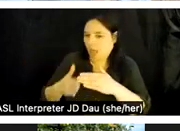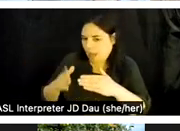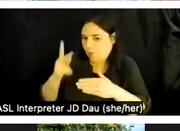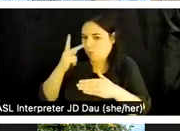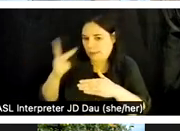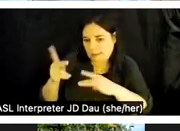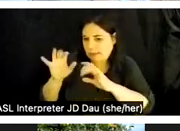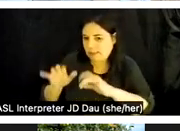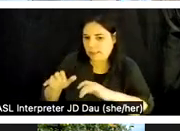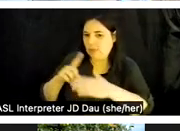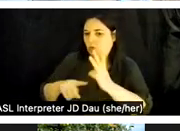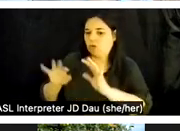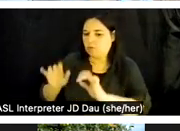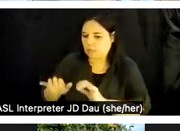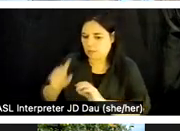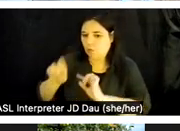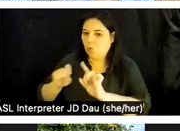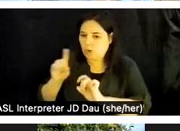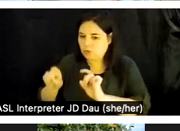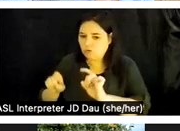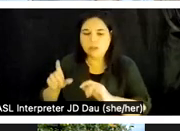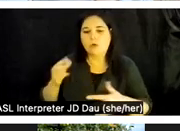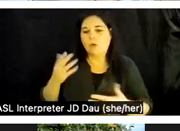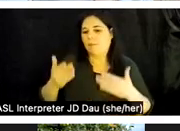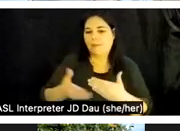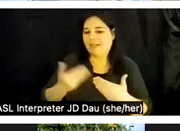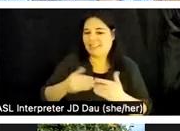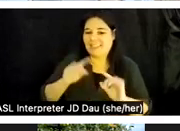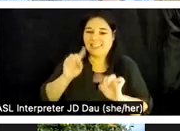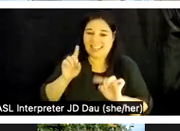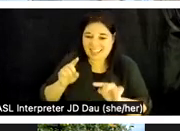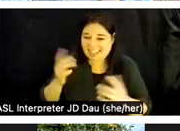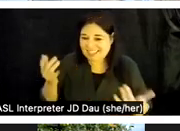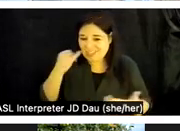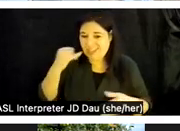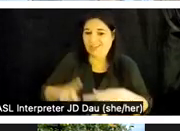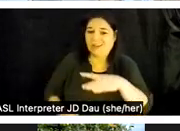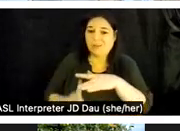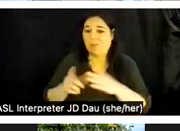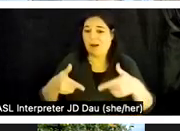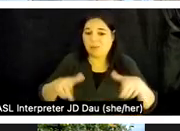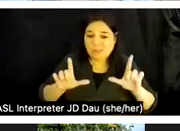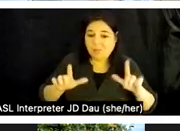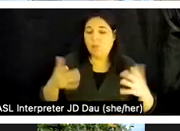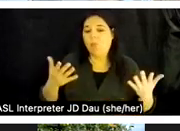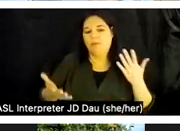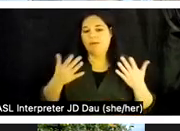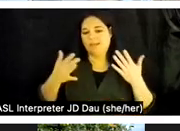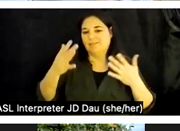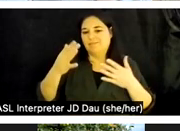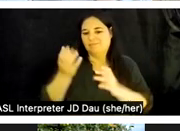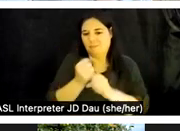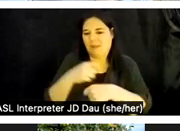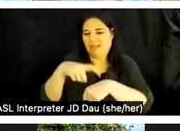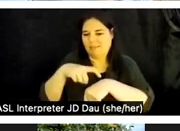that's where it might be easy to answer as it pops up on our screen, we may choose to answer it then.